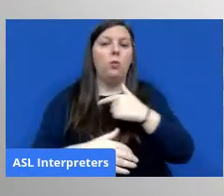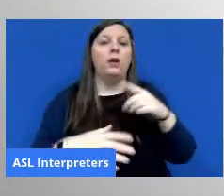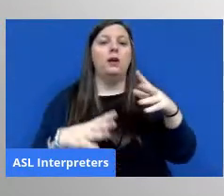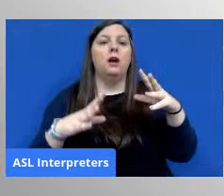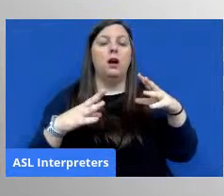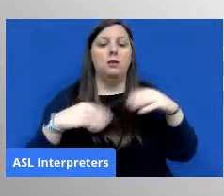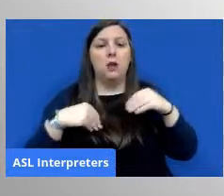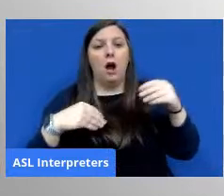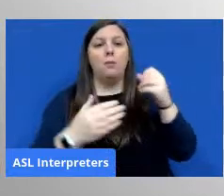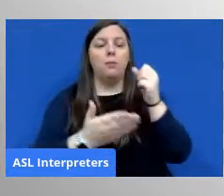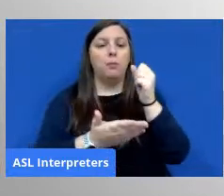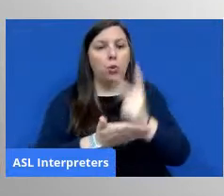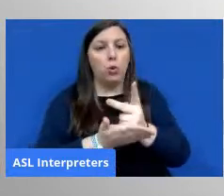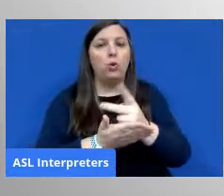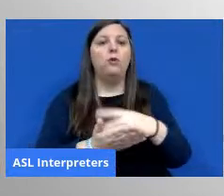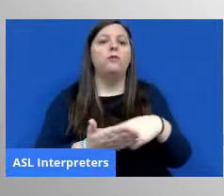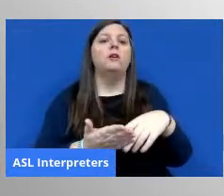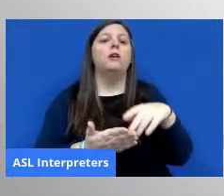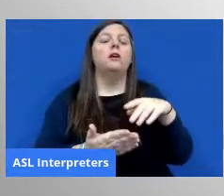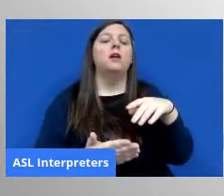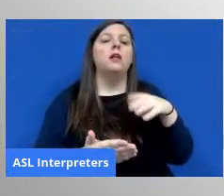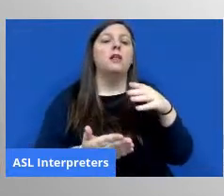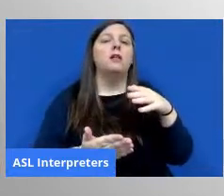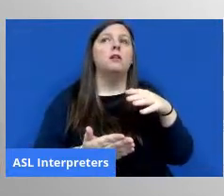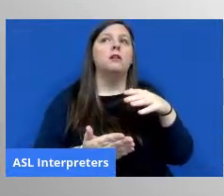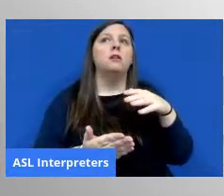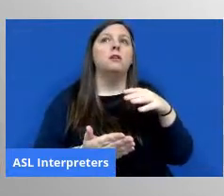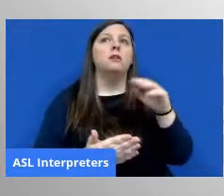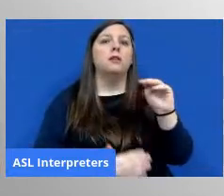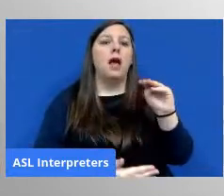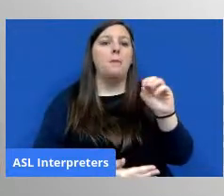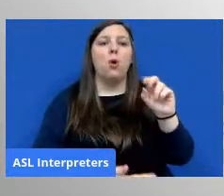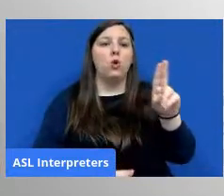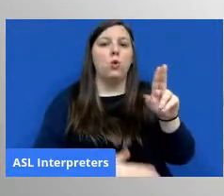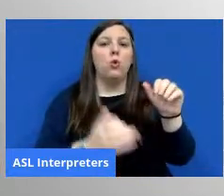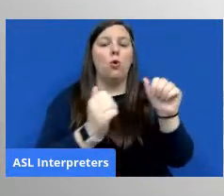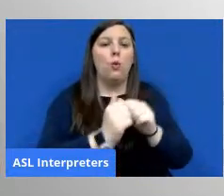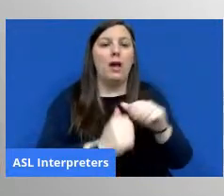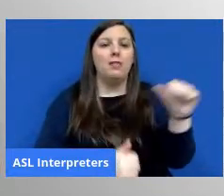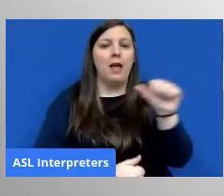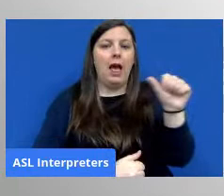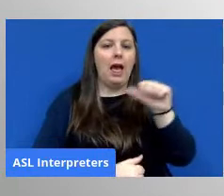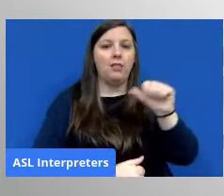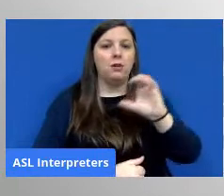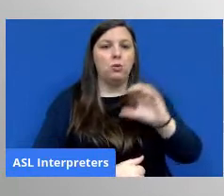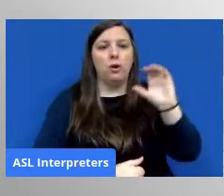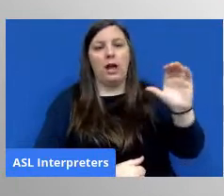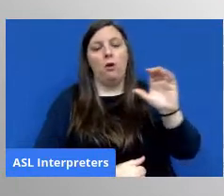SRO, the MOU with Athens Clark County Police Department.